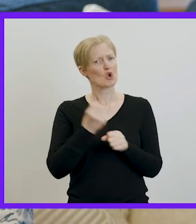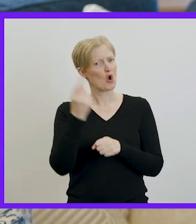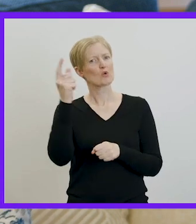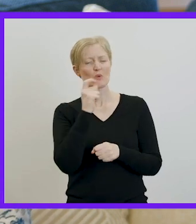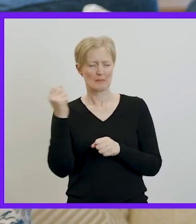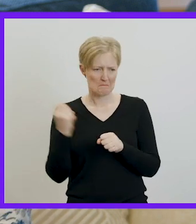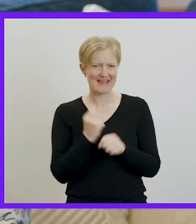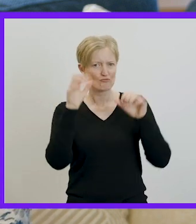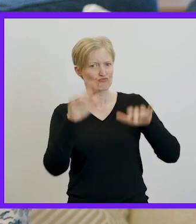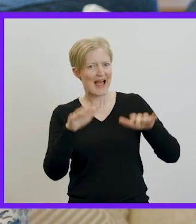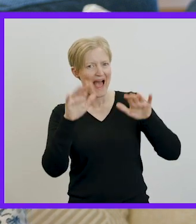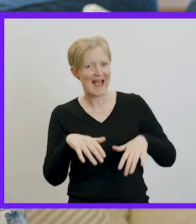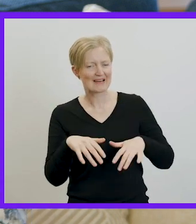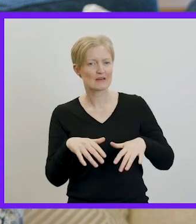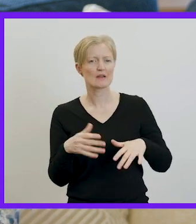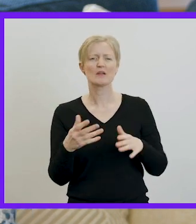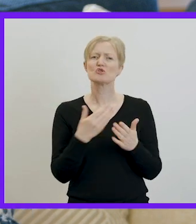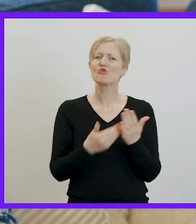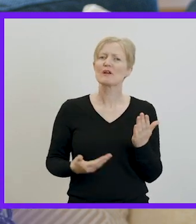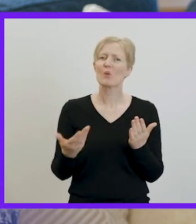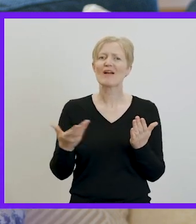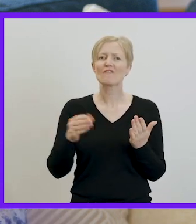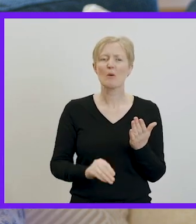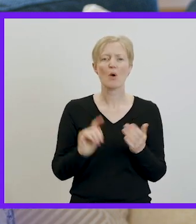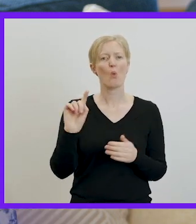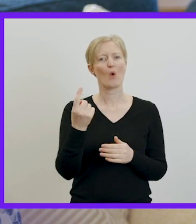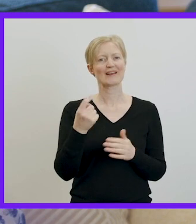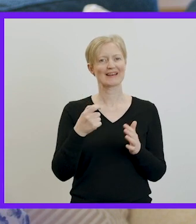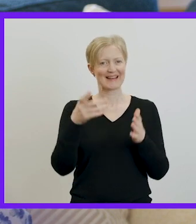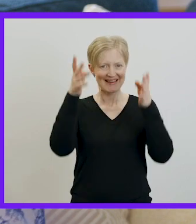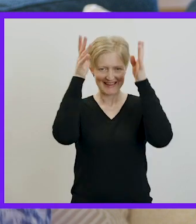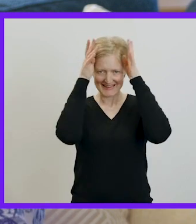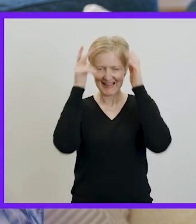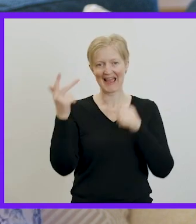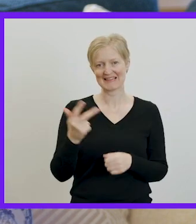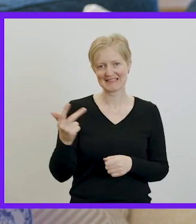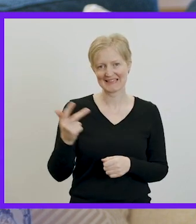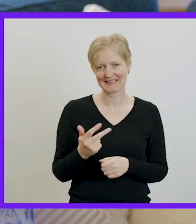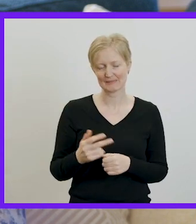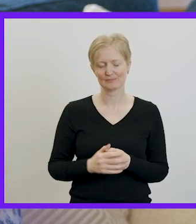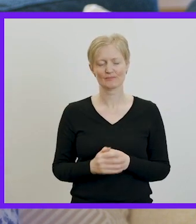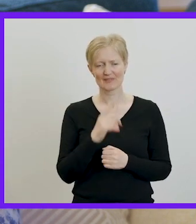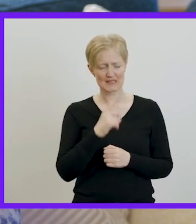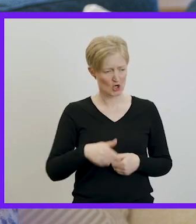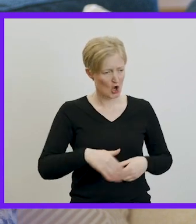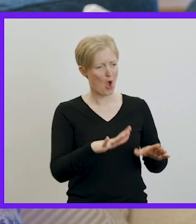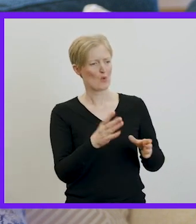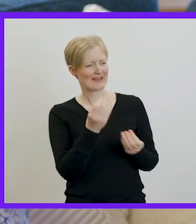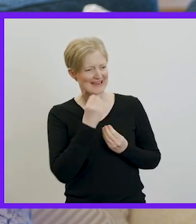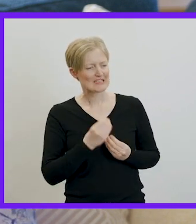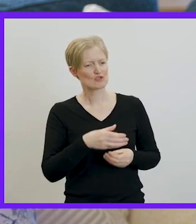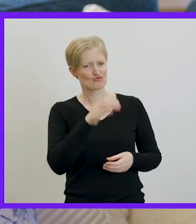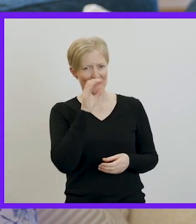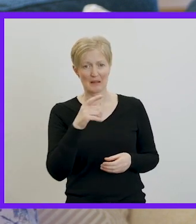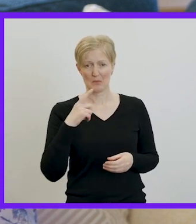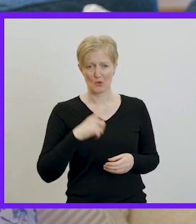rain. Let's see that story in 1 Kings 18, verses 41 to 46. Elijah said to King Ahab, go eat and